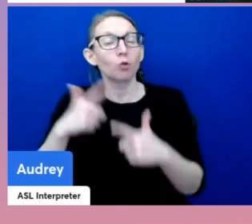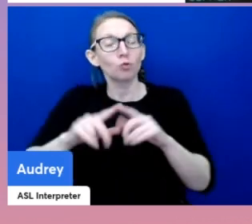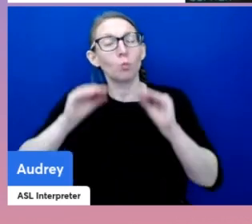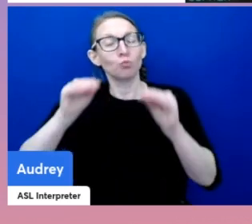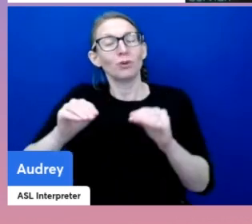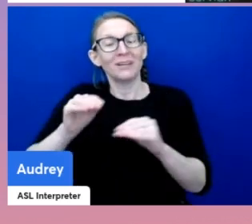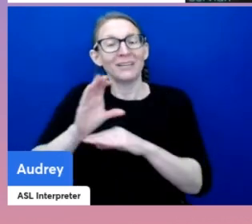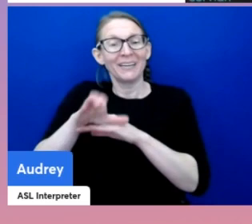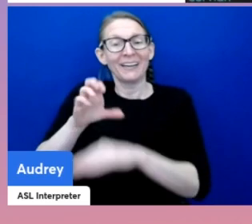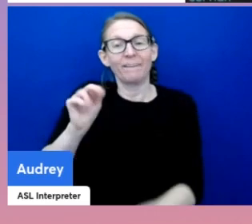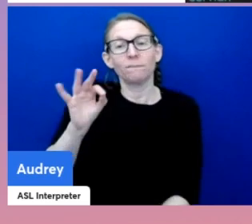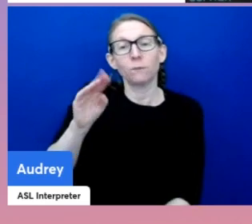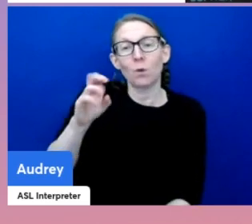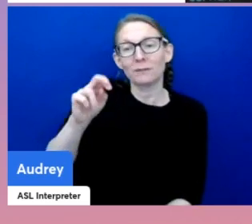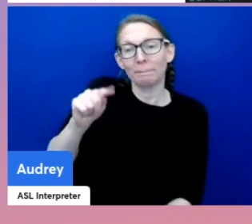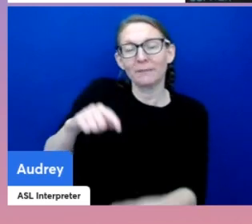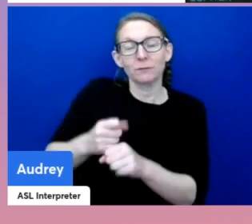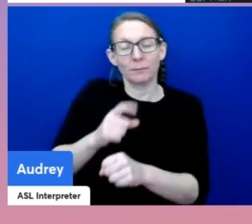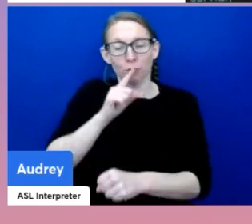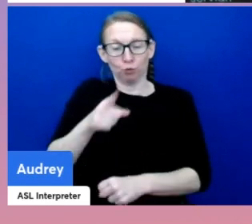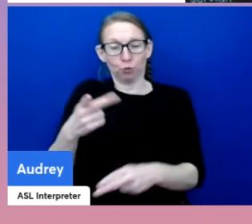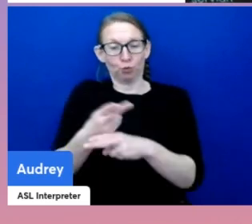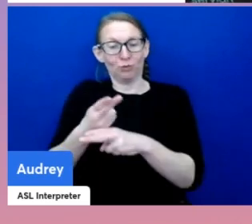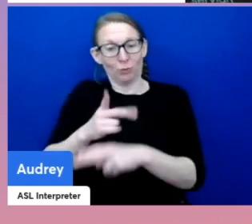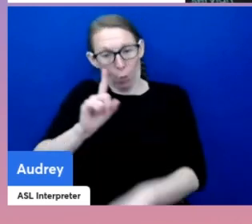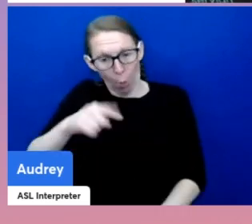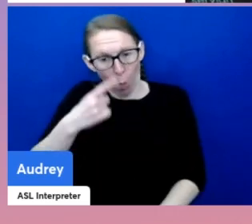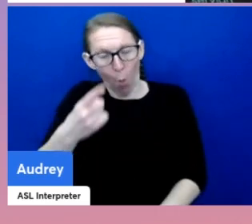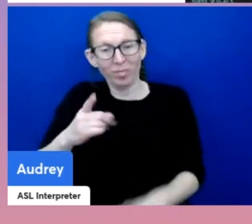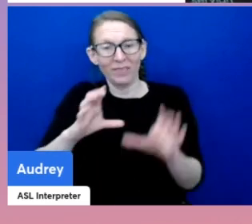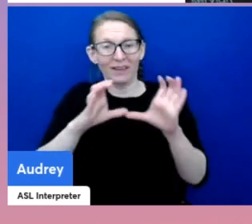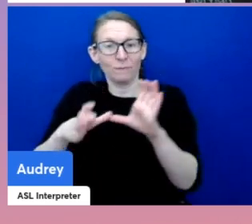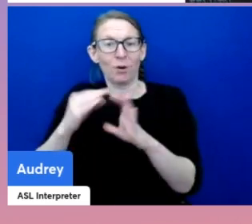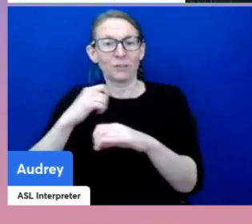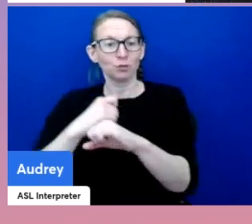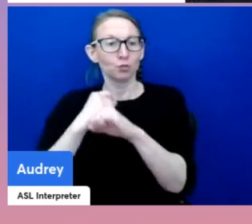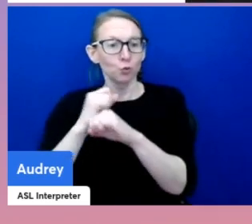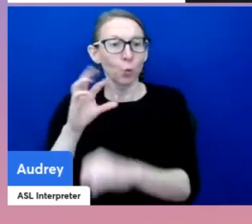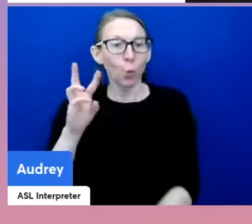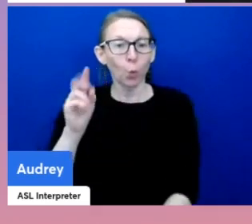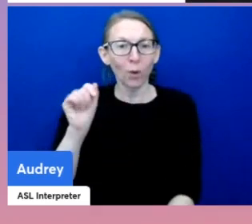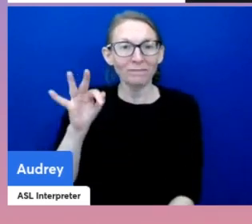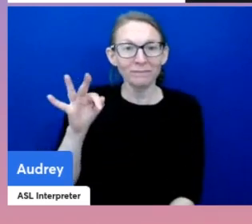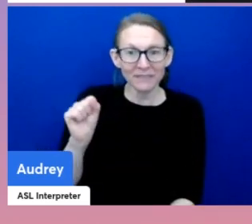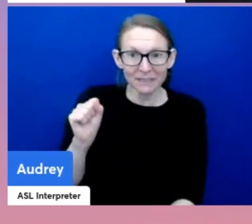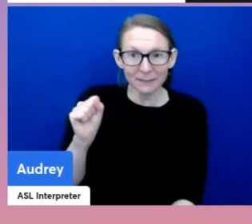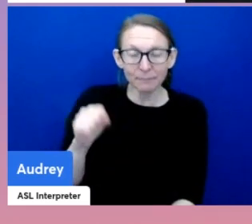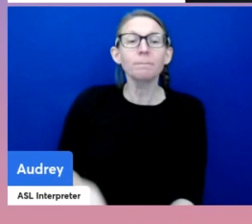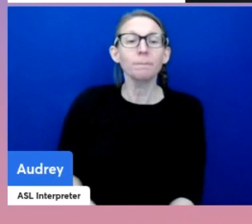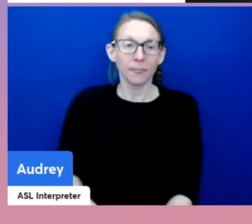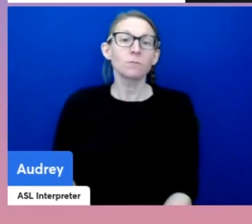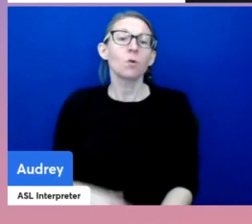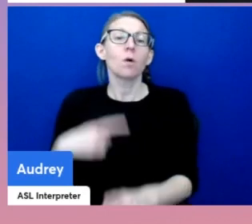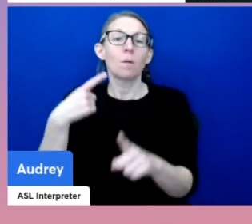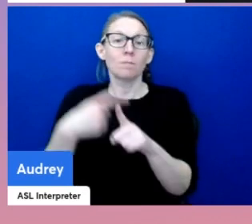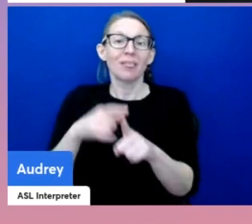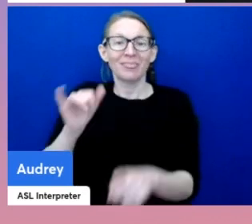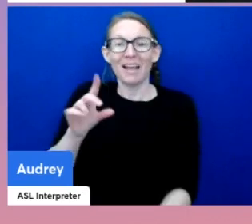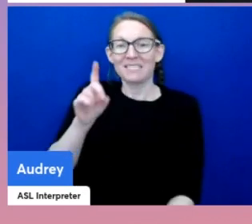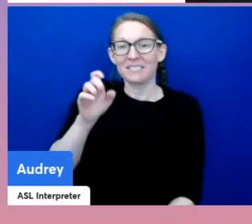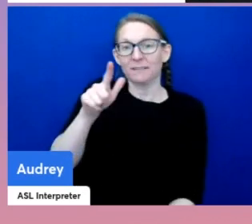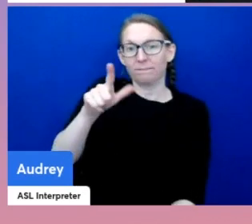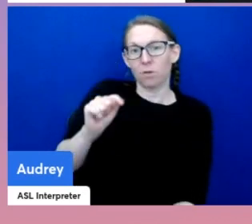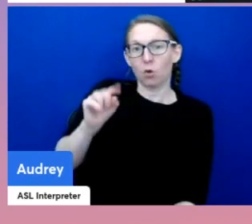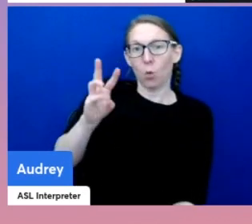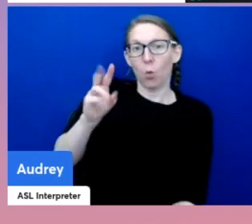in here to make sure that users are only configuring secure WAFs. So alongside our default WAF